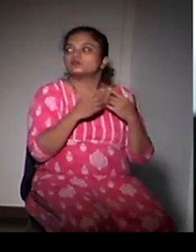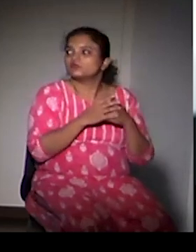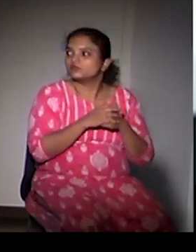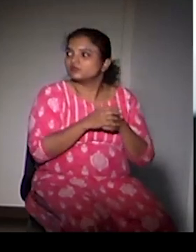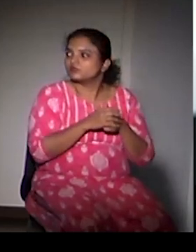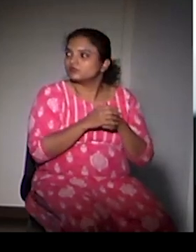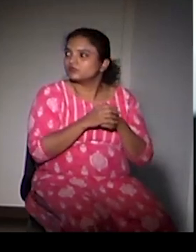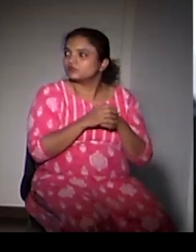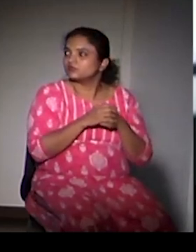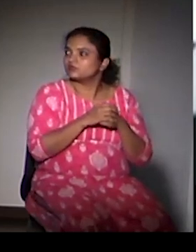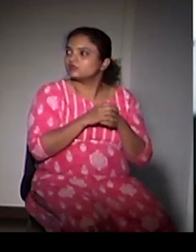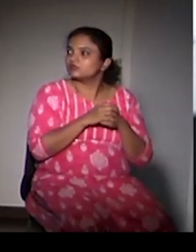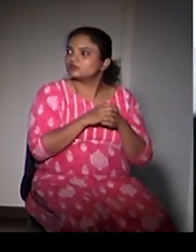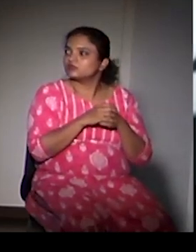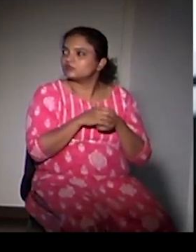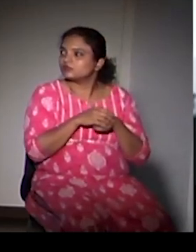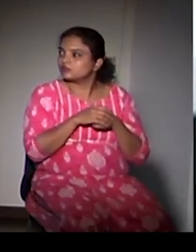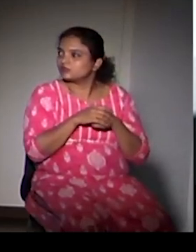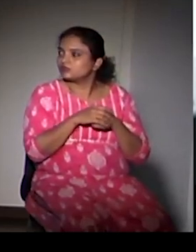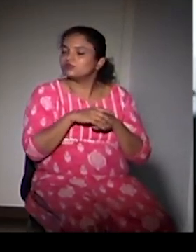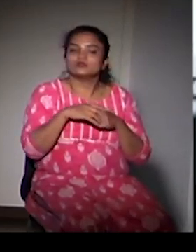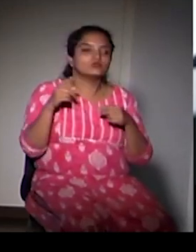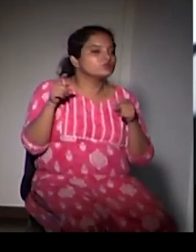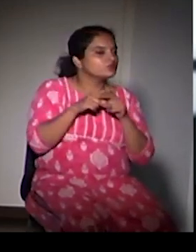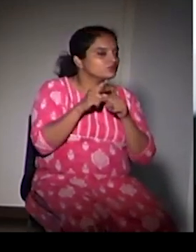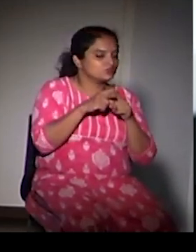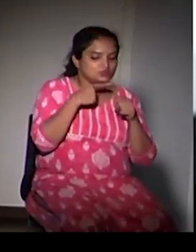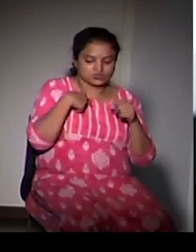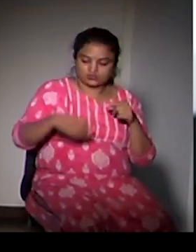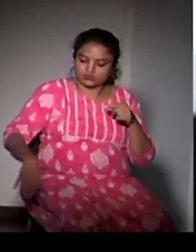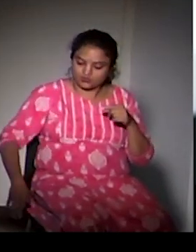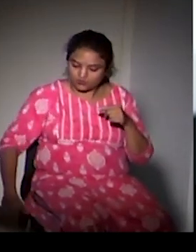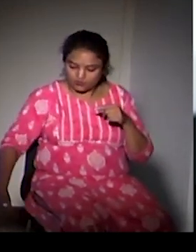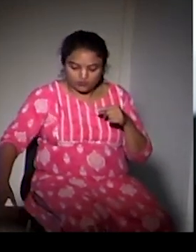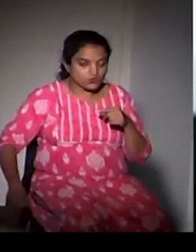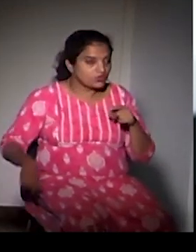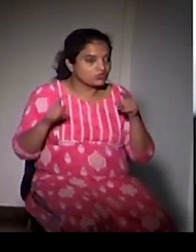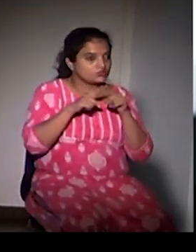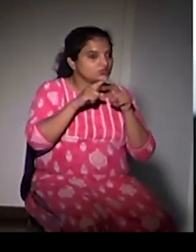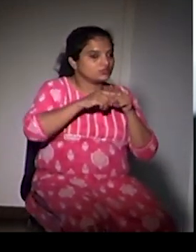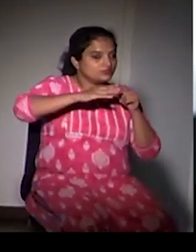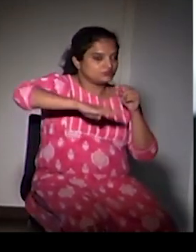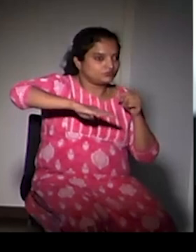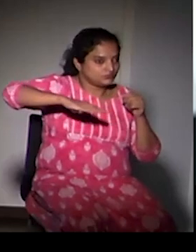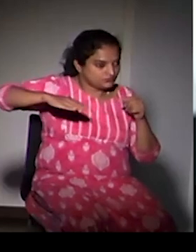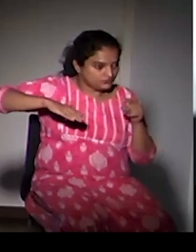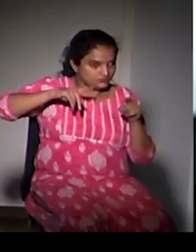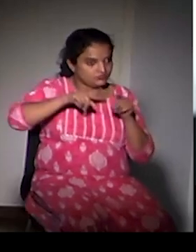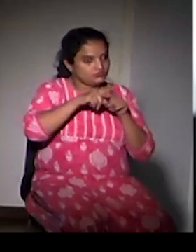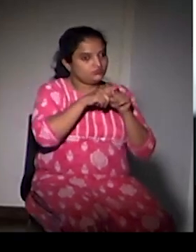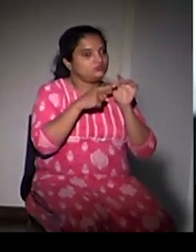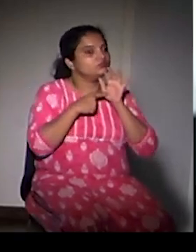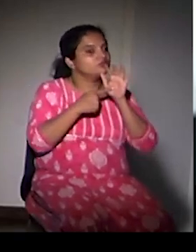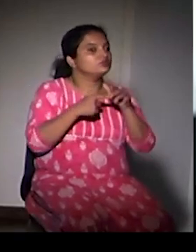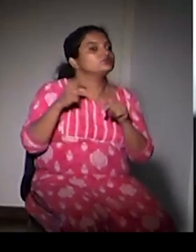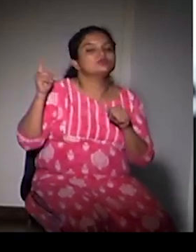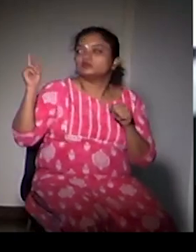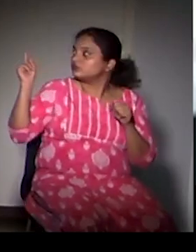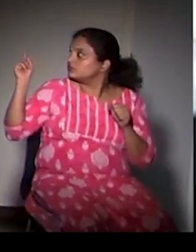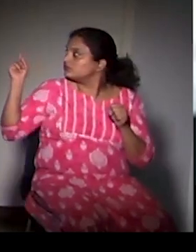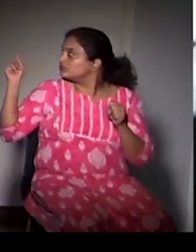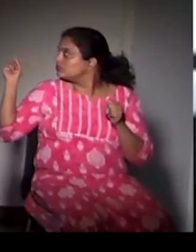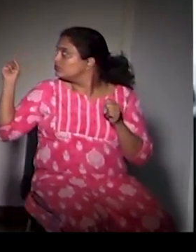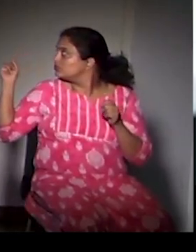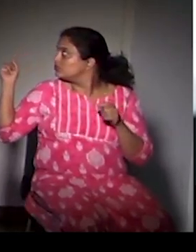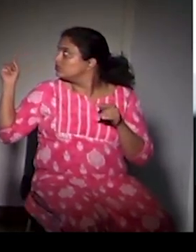most extraordinary building. And then, of course, we've got the floor tiles, which we were looking at earlier on. So even though it's